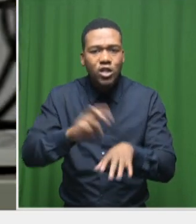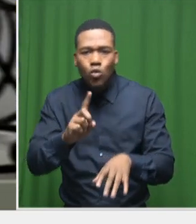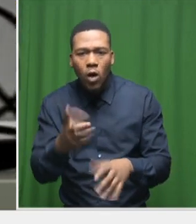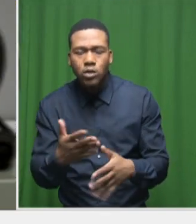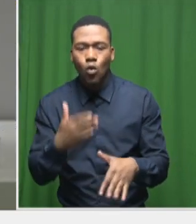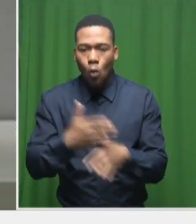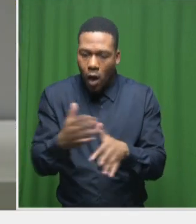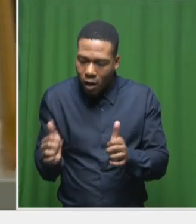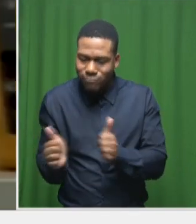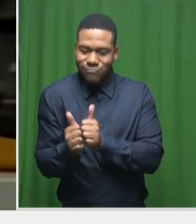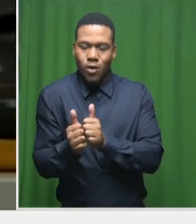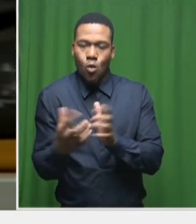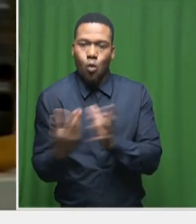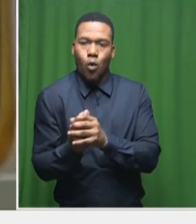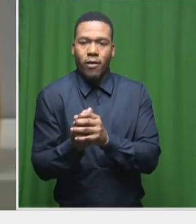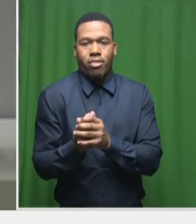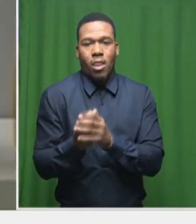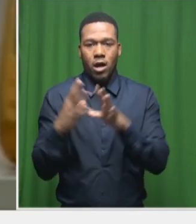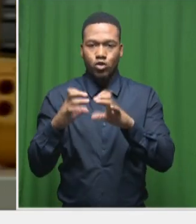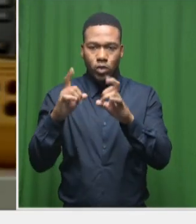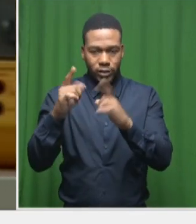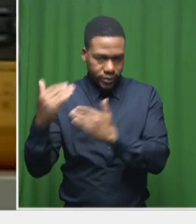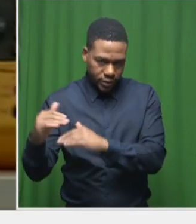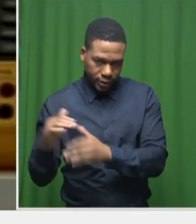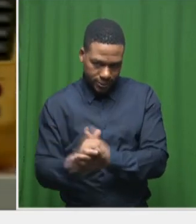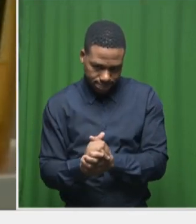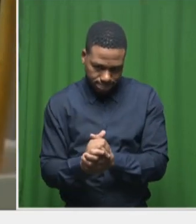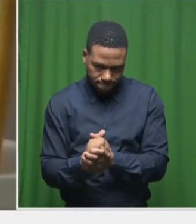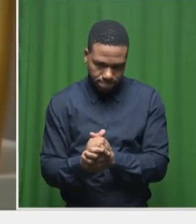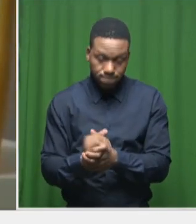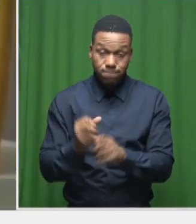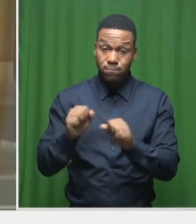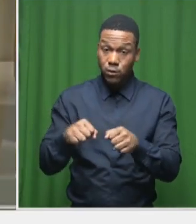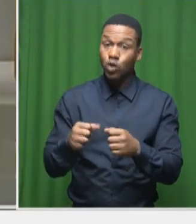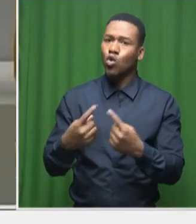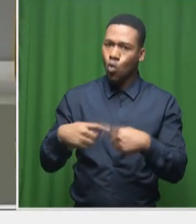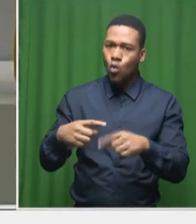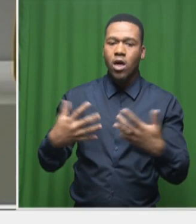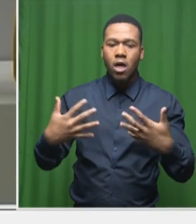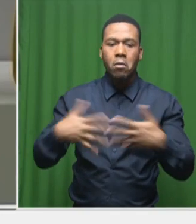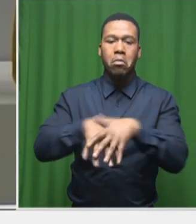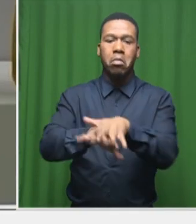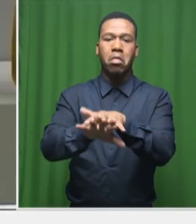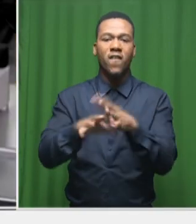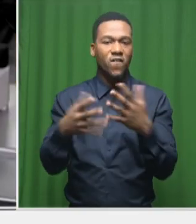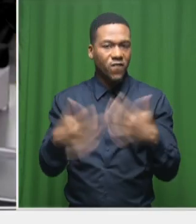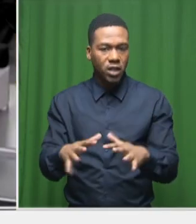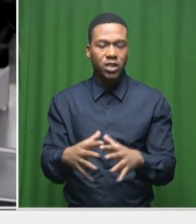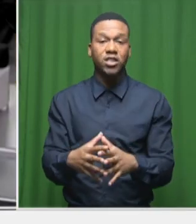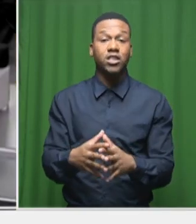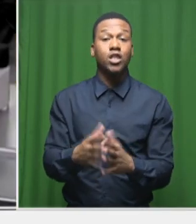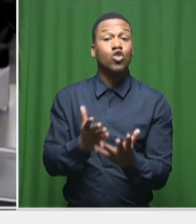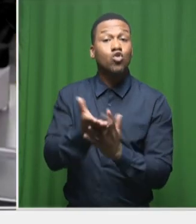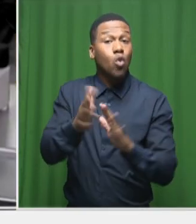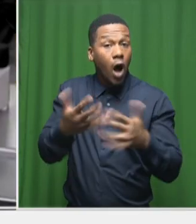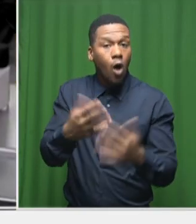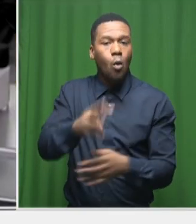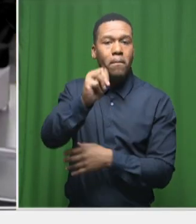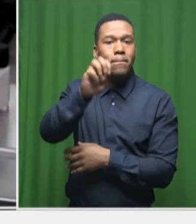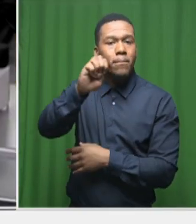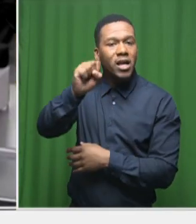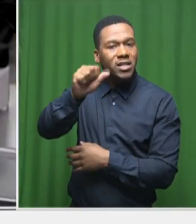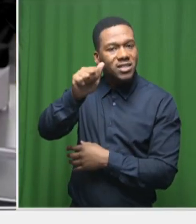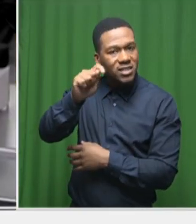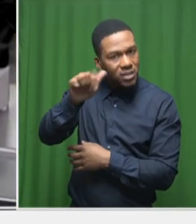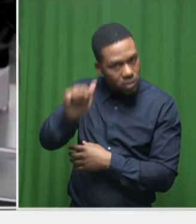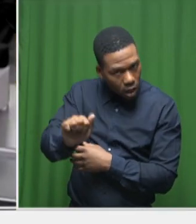sector. And I think with that regard, we have a collaboration that we've done through MESITA in terms of working with the